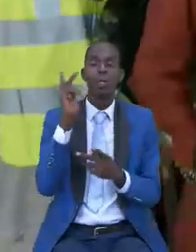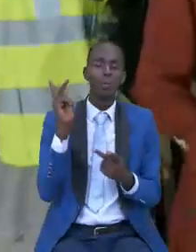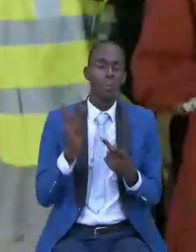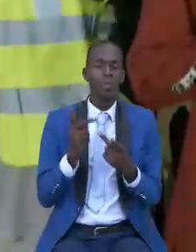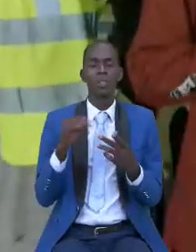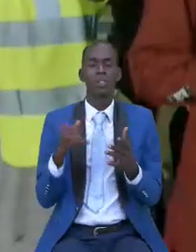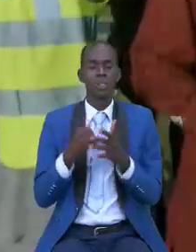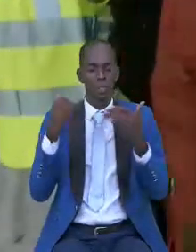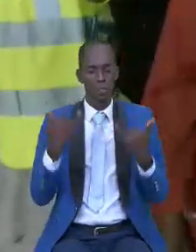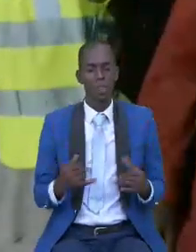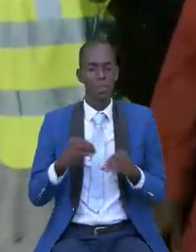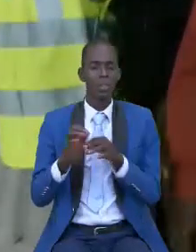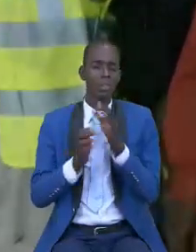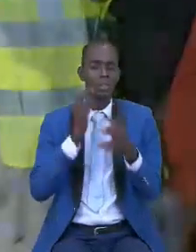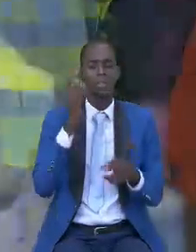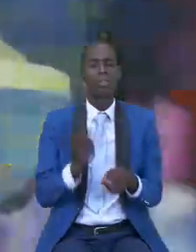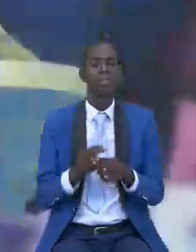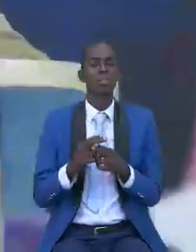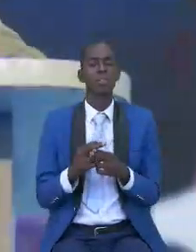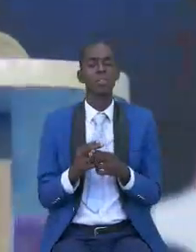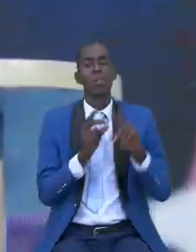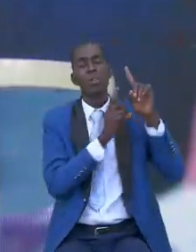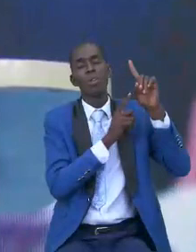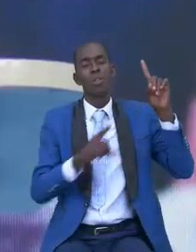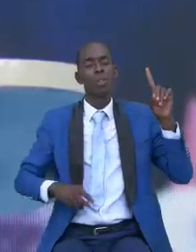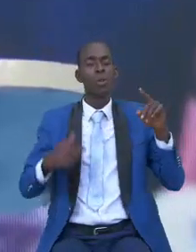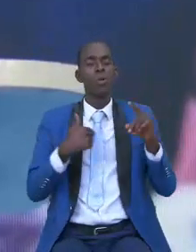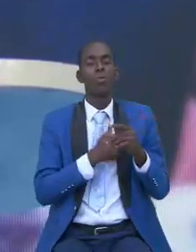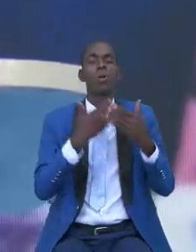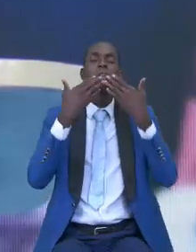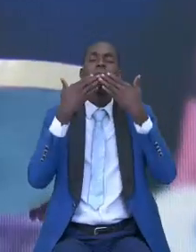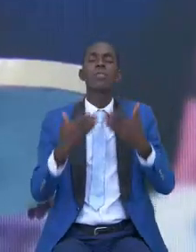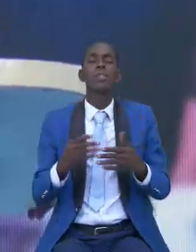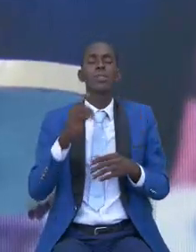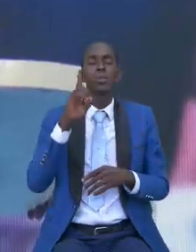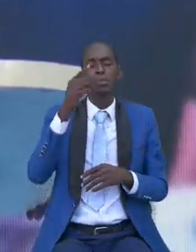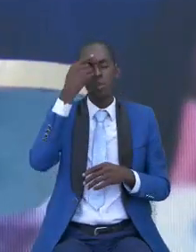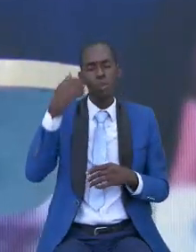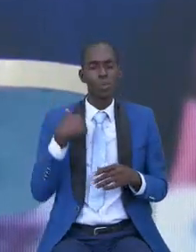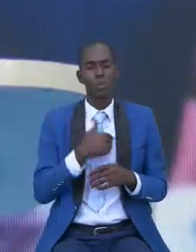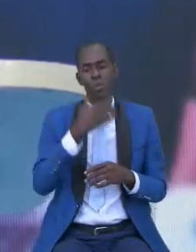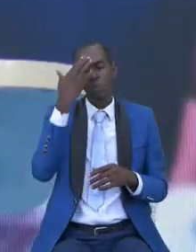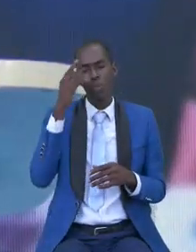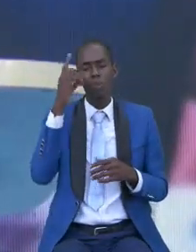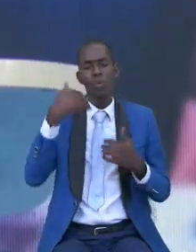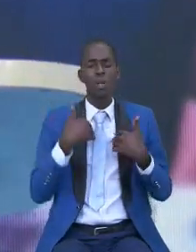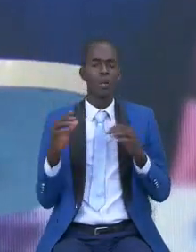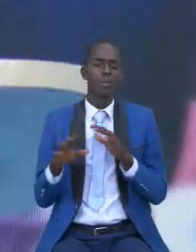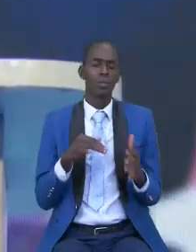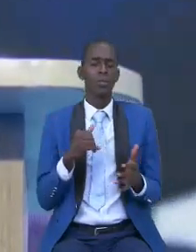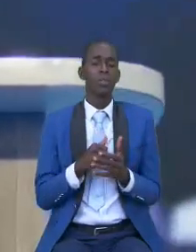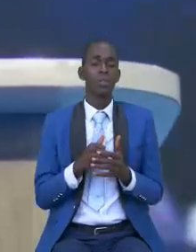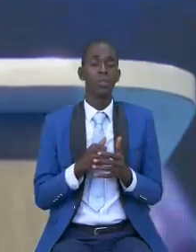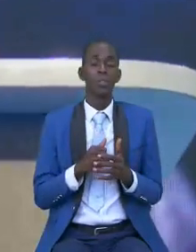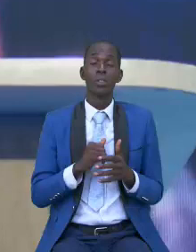Jesus' name. Lord, we thank you because we know you have done it. Your work